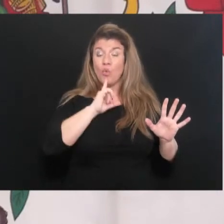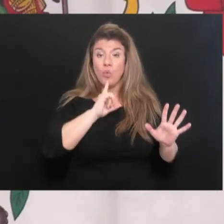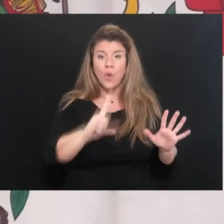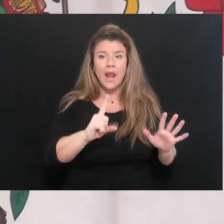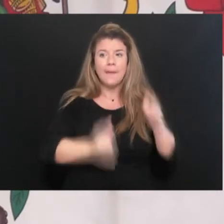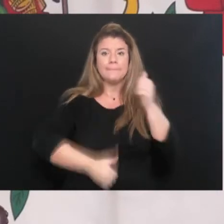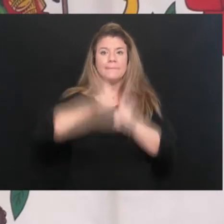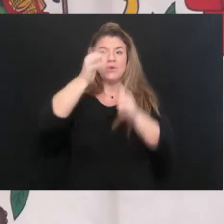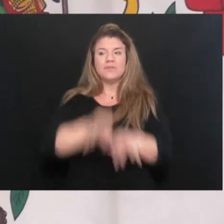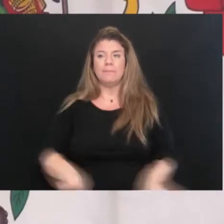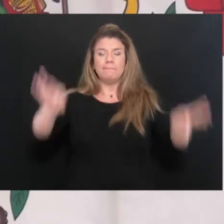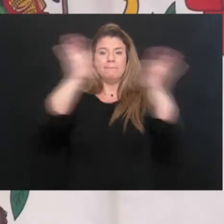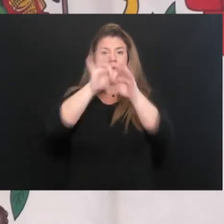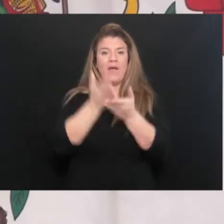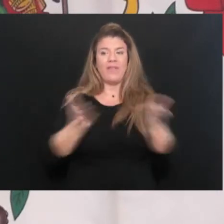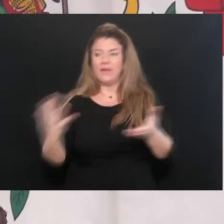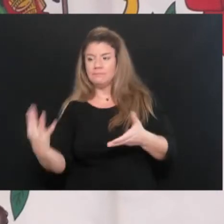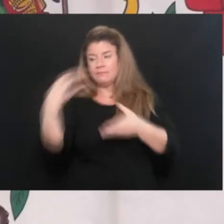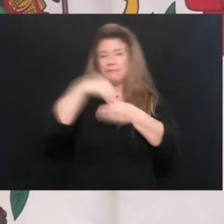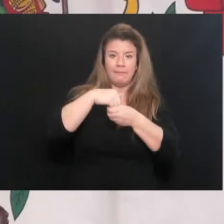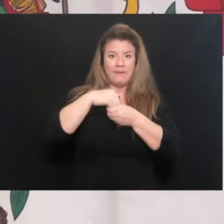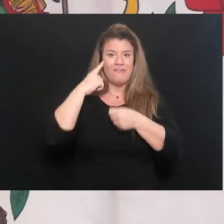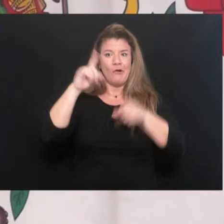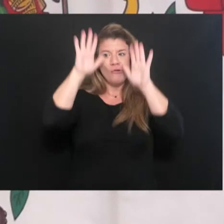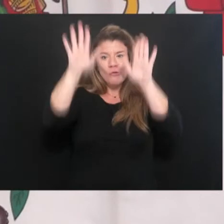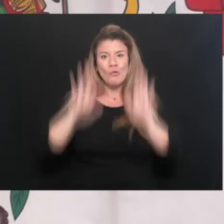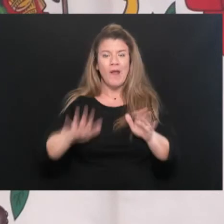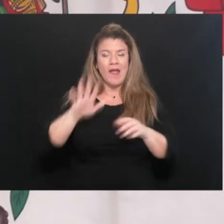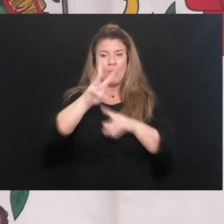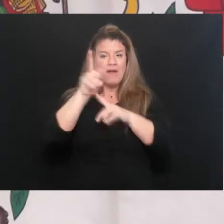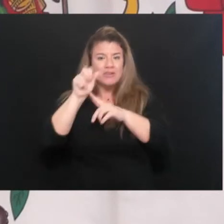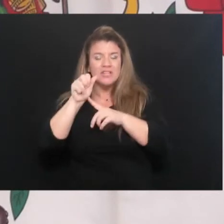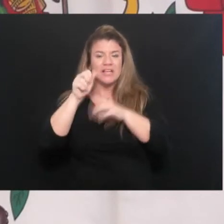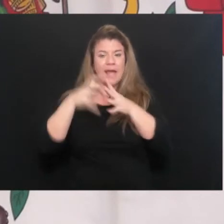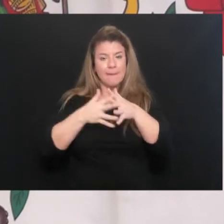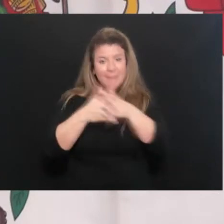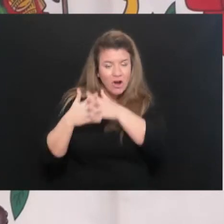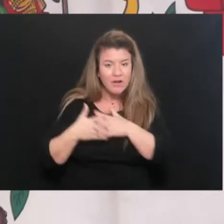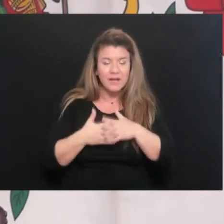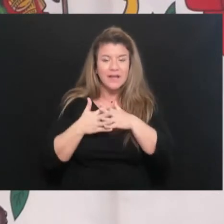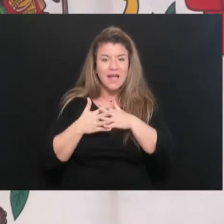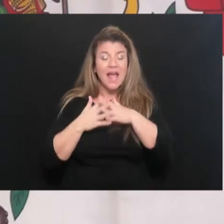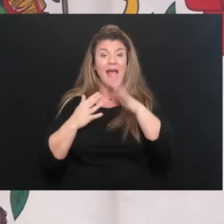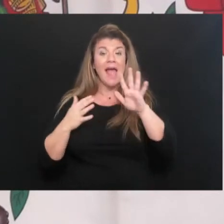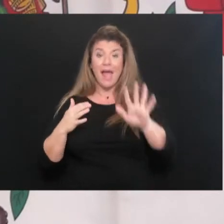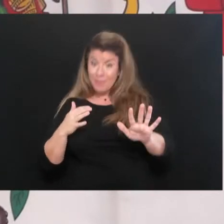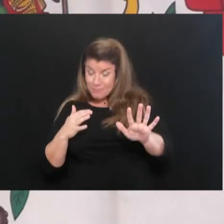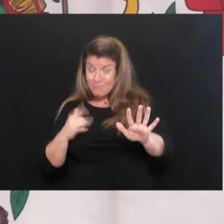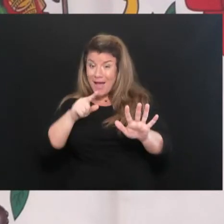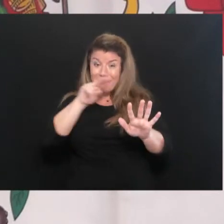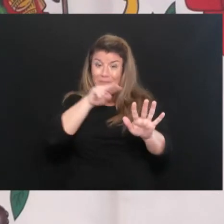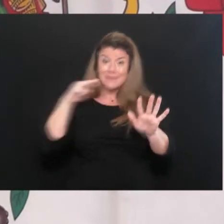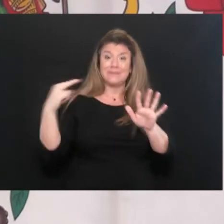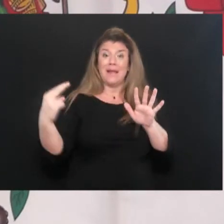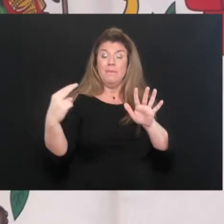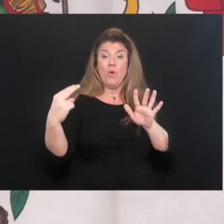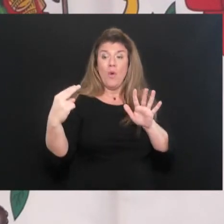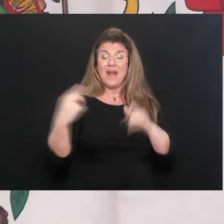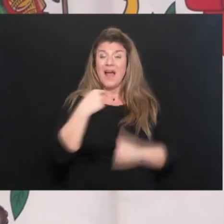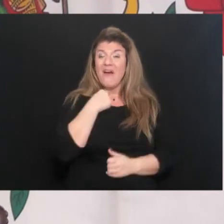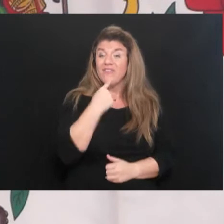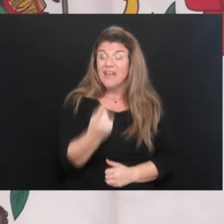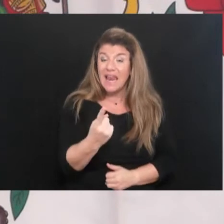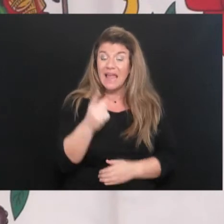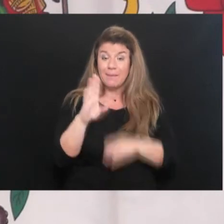ingredient that makes America great, surely makes West Virginia great. Now, from the standpoint of telling